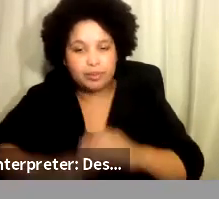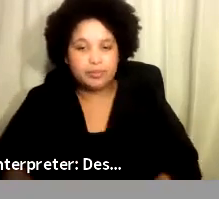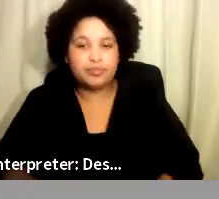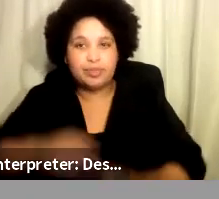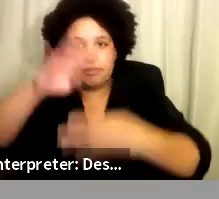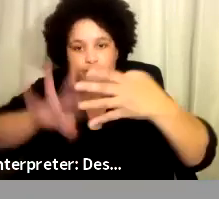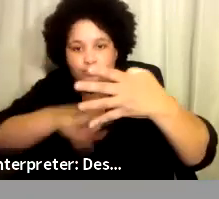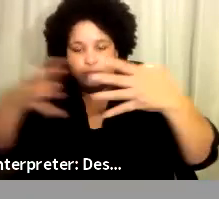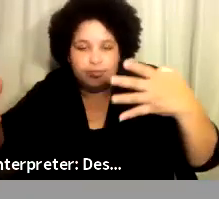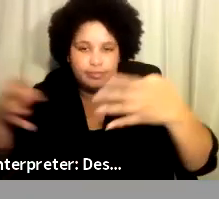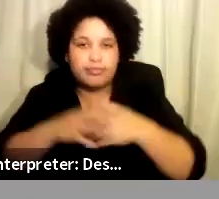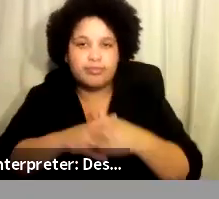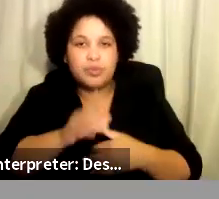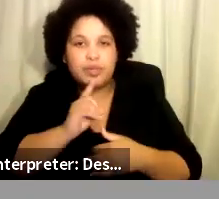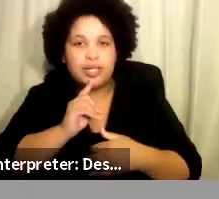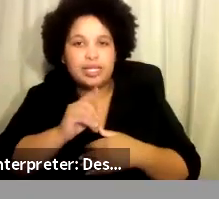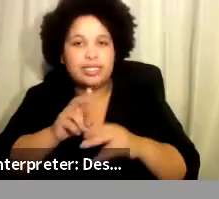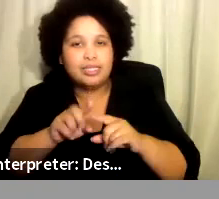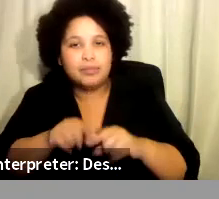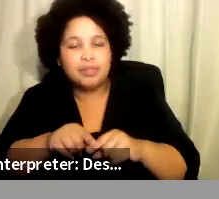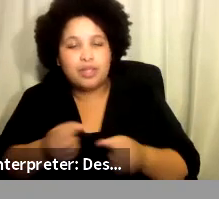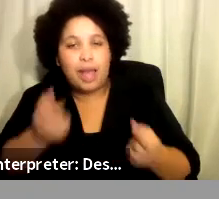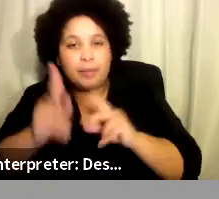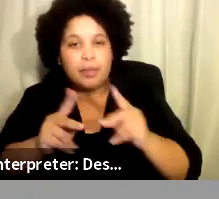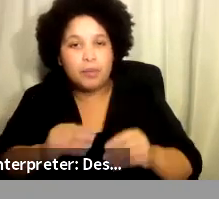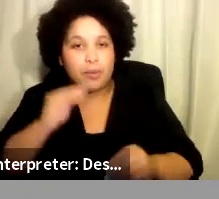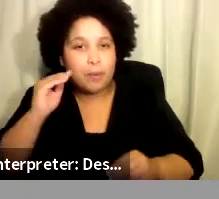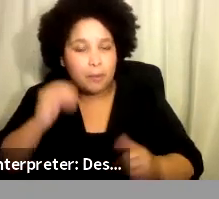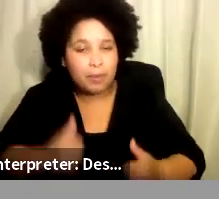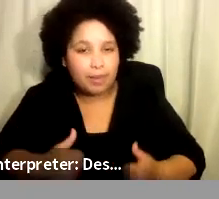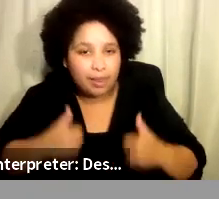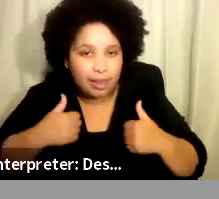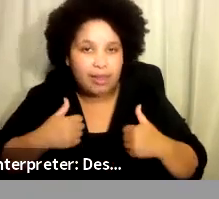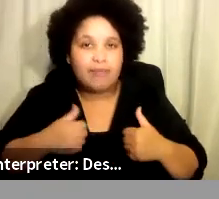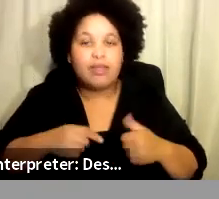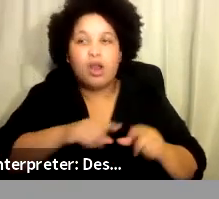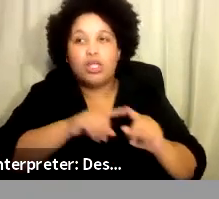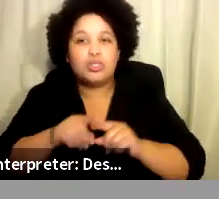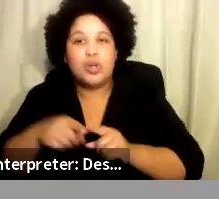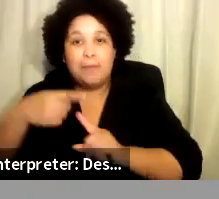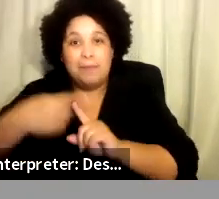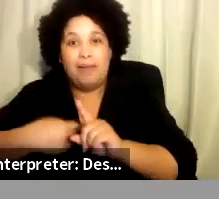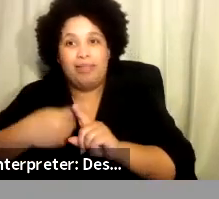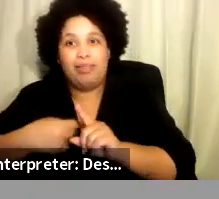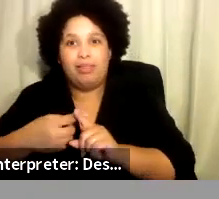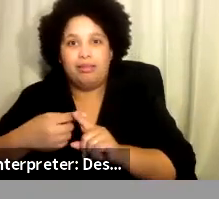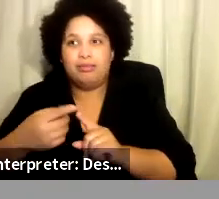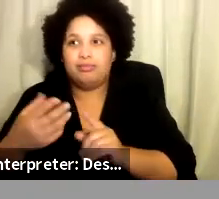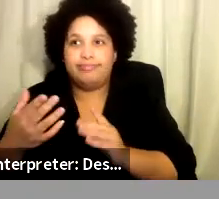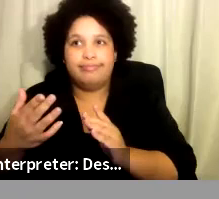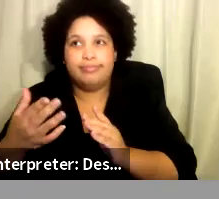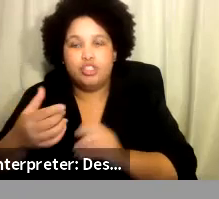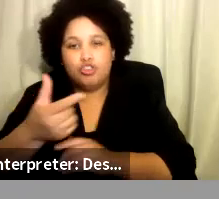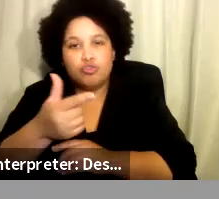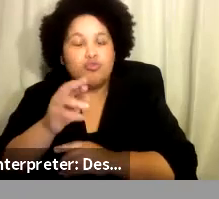chart looks like, and it's all based on how many people live in your household and then what your gross monthly income is. So if we